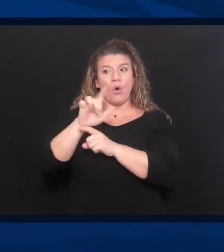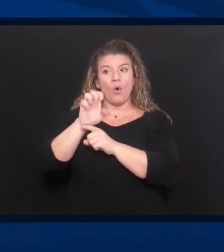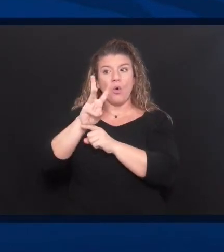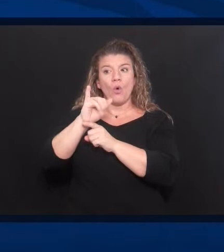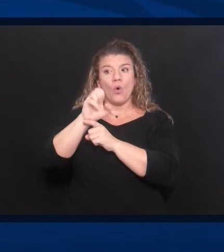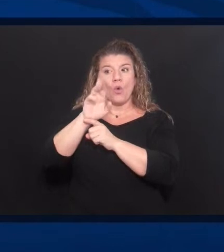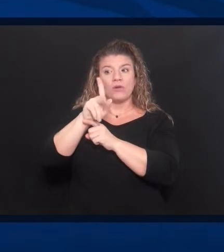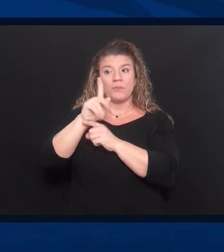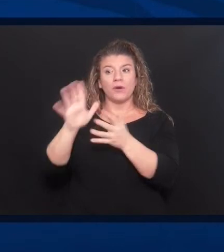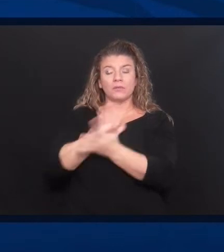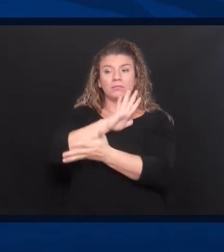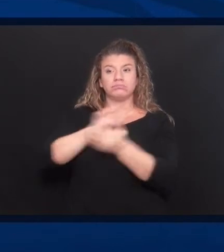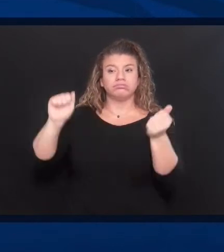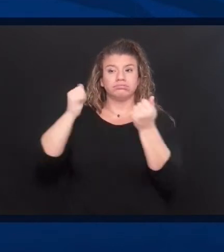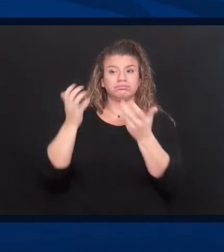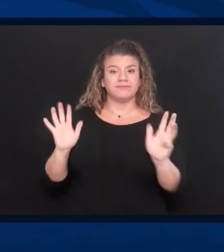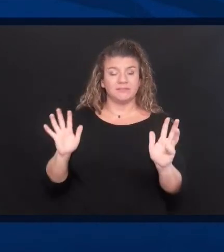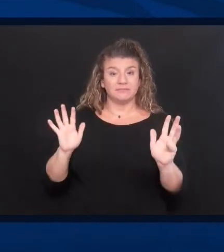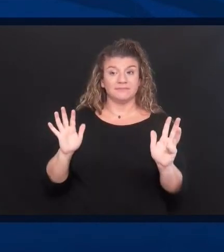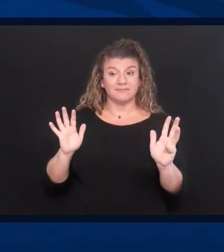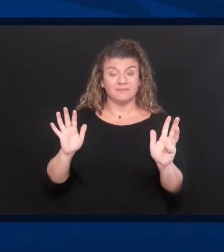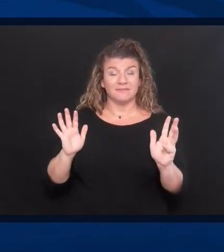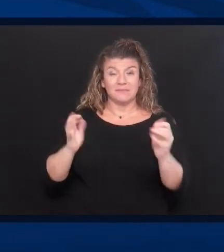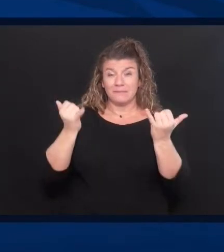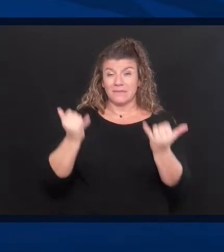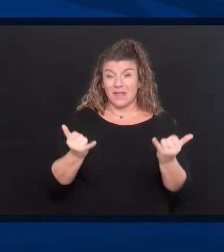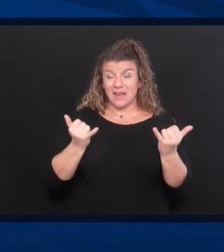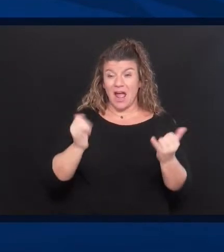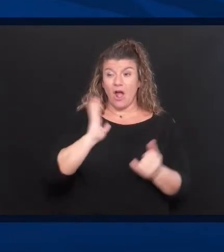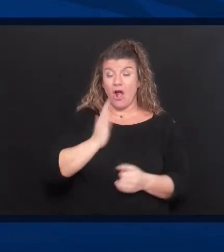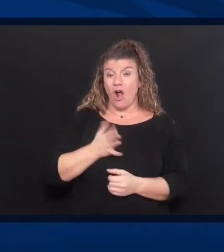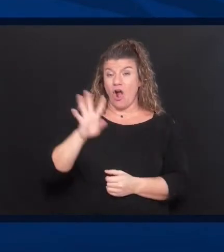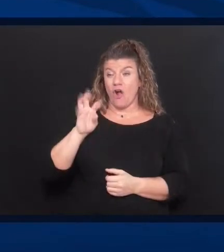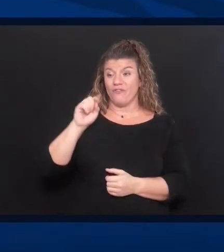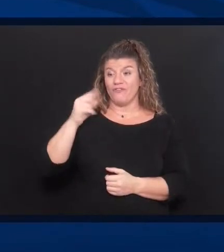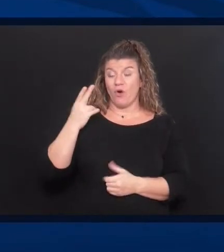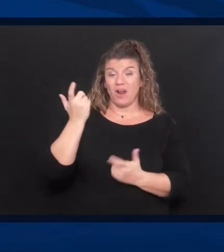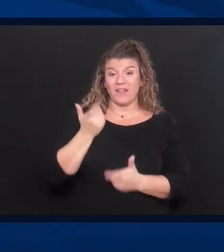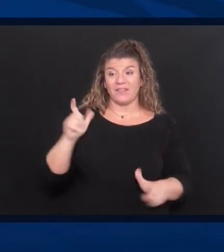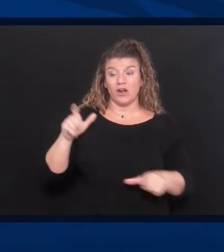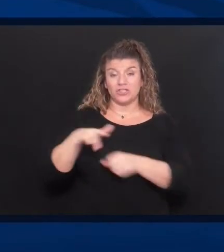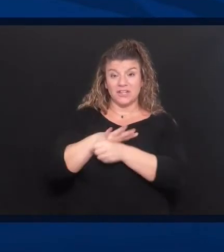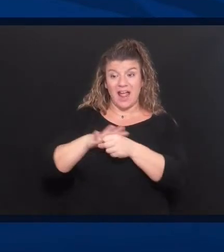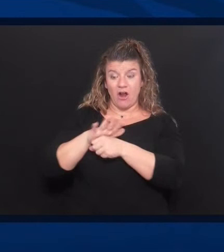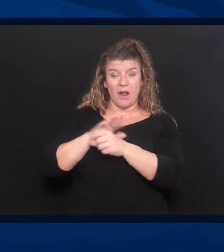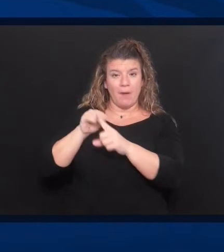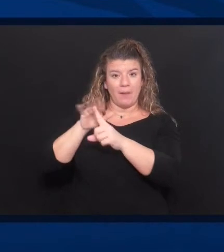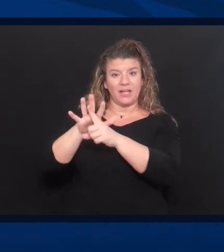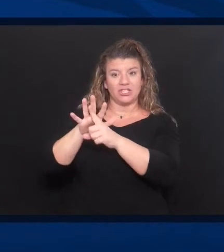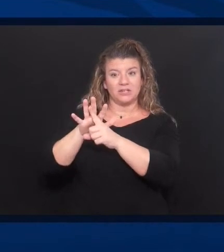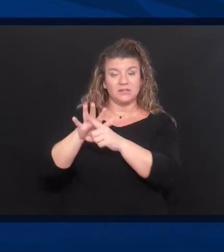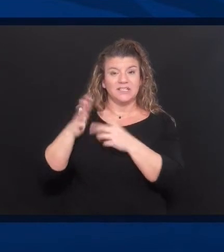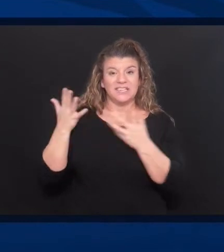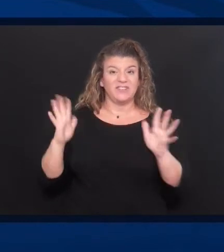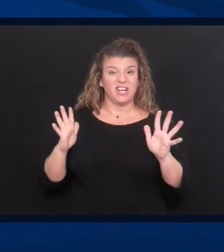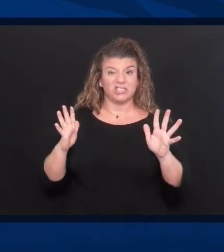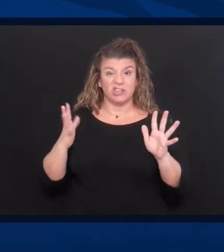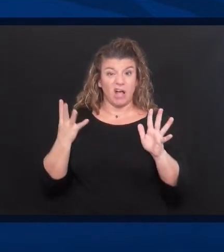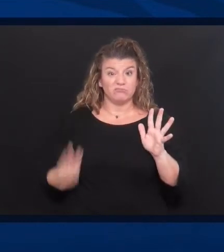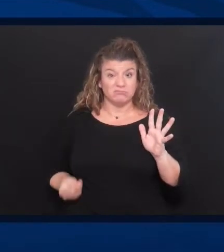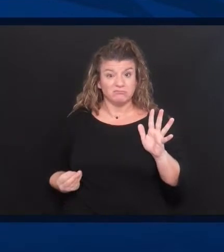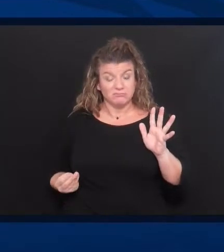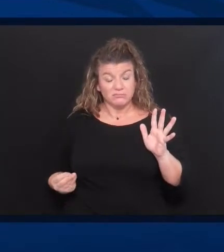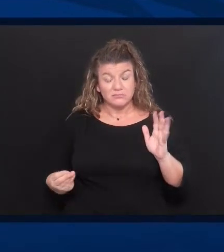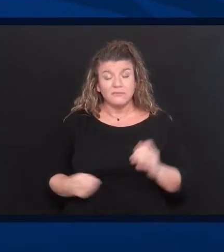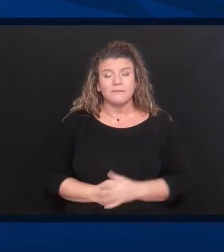Virginia COVID-19 victims now rank as the state's 40th largest area by population, just to give you an idea. In talking